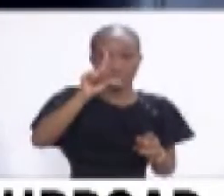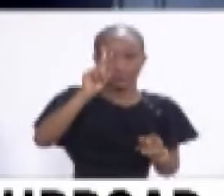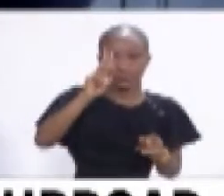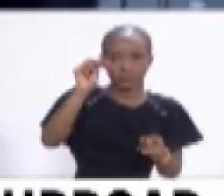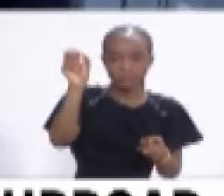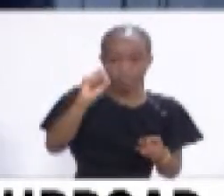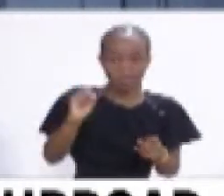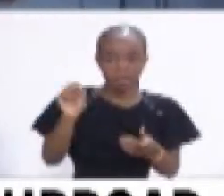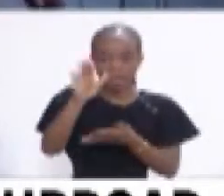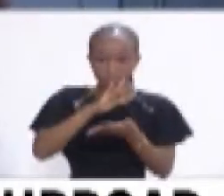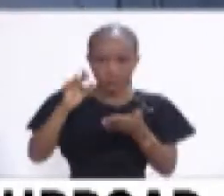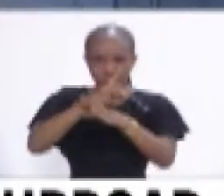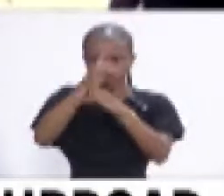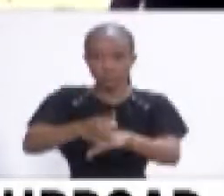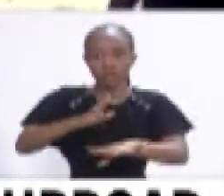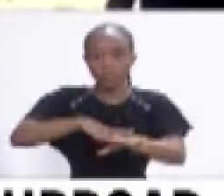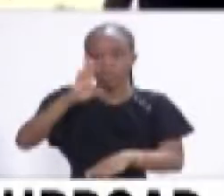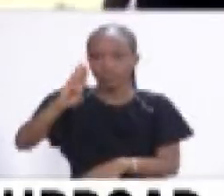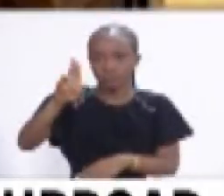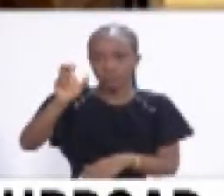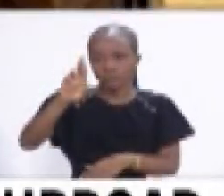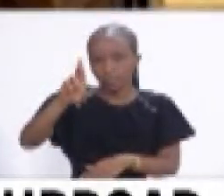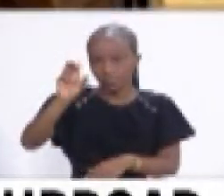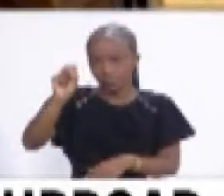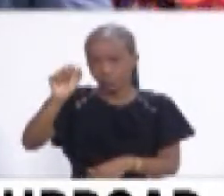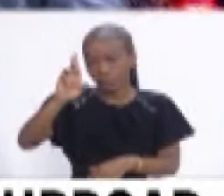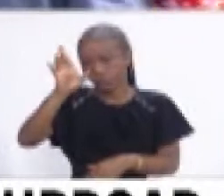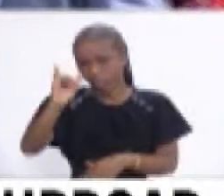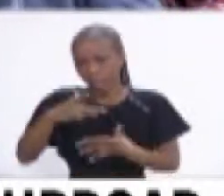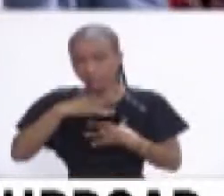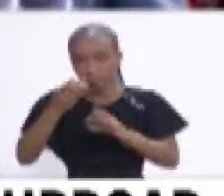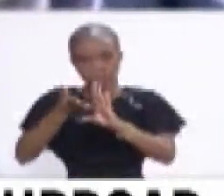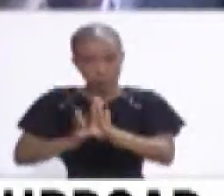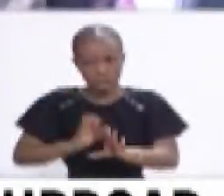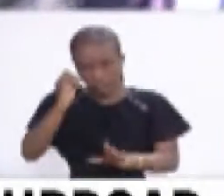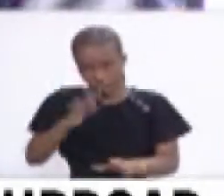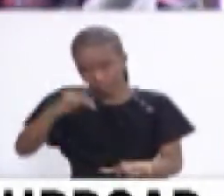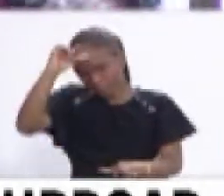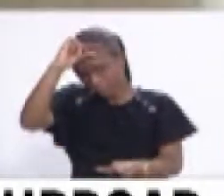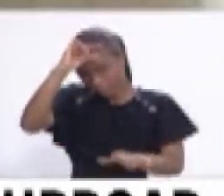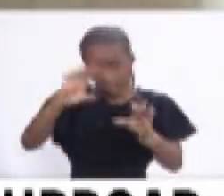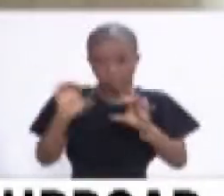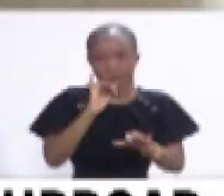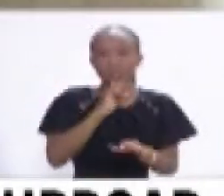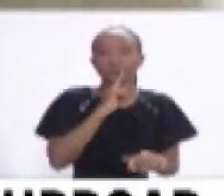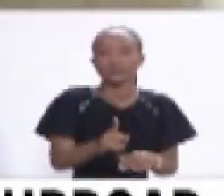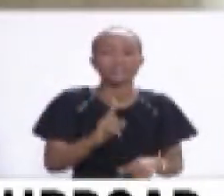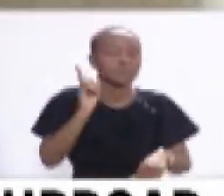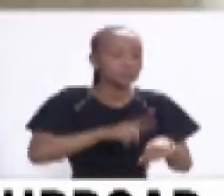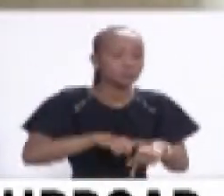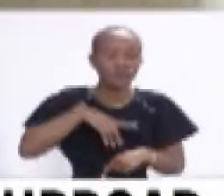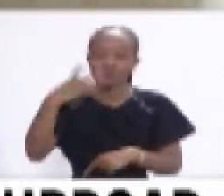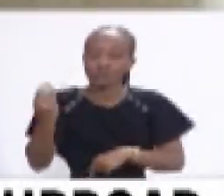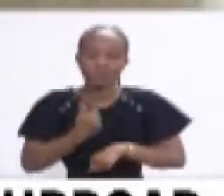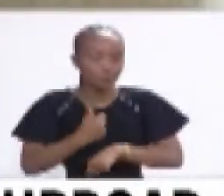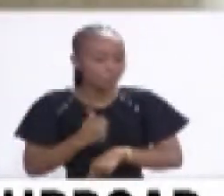solely depend on bursaries are likely to drop out should the government implement the order. Because even if they go out of schools,